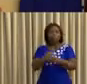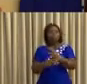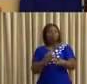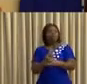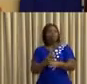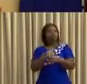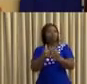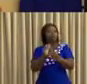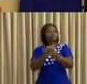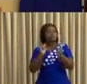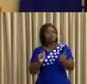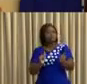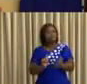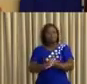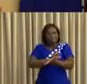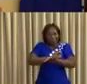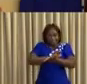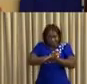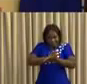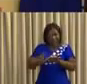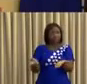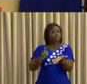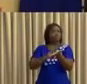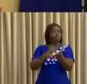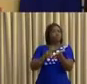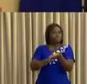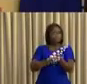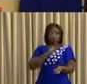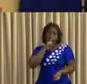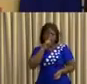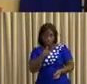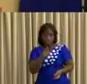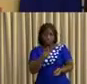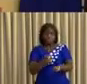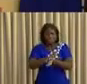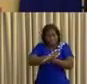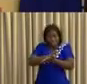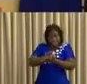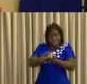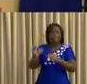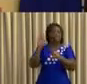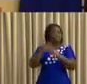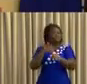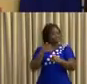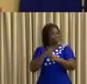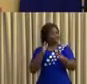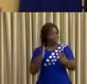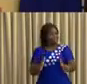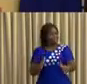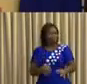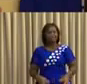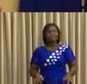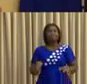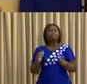belief that a credible electoral register, and indeed a credible election, are